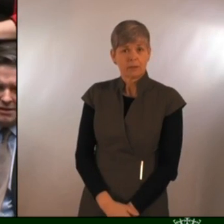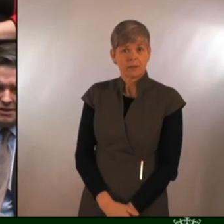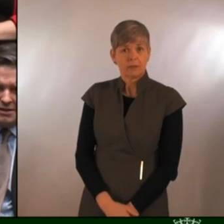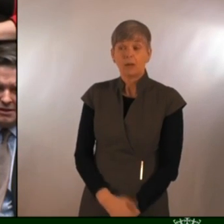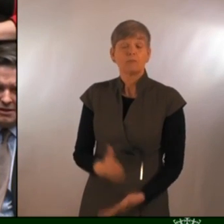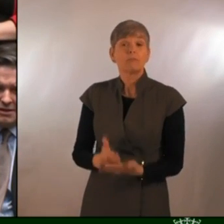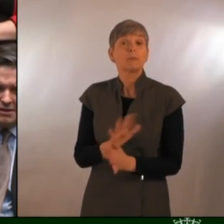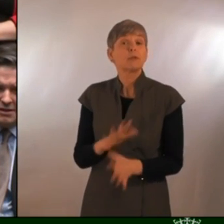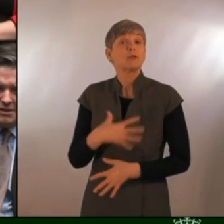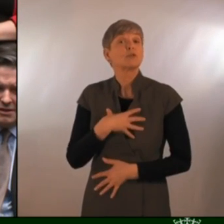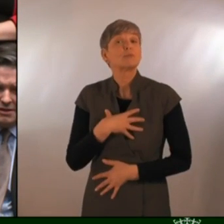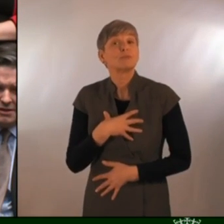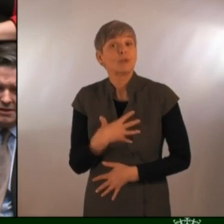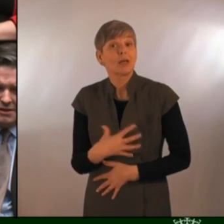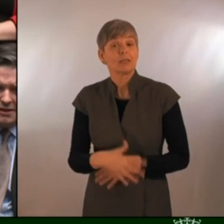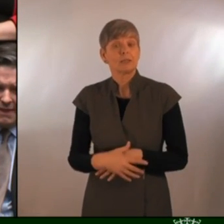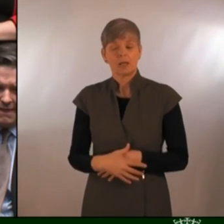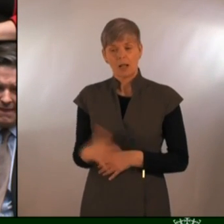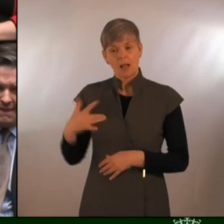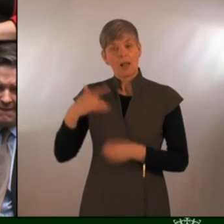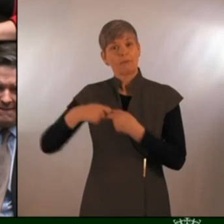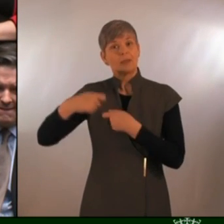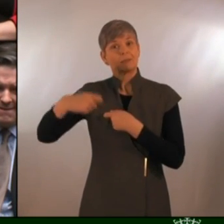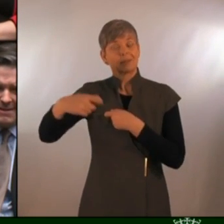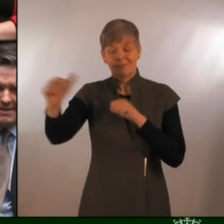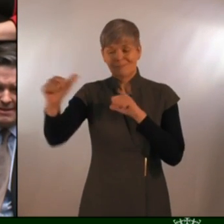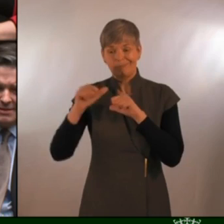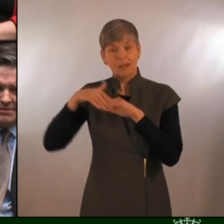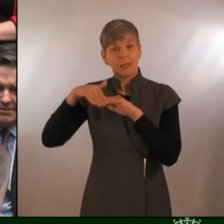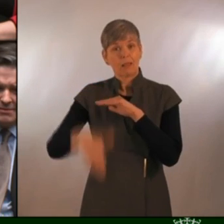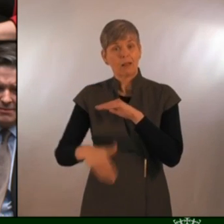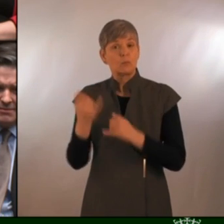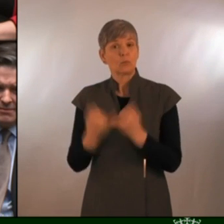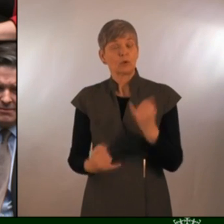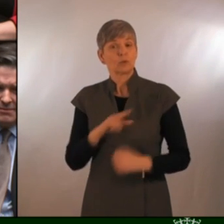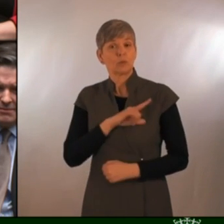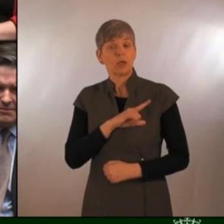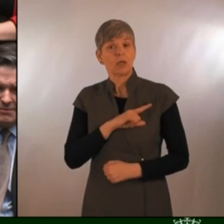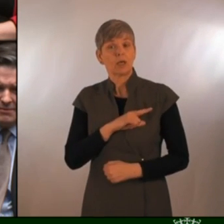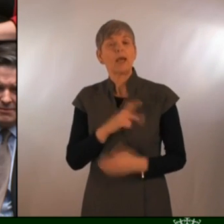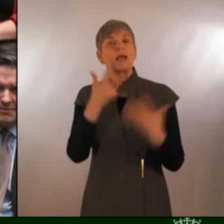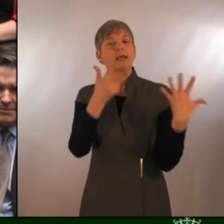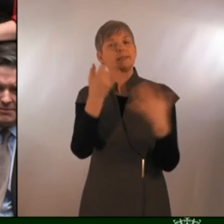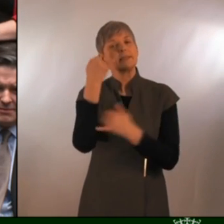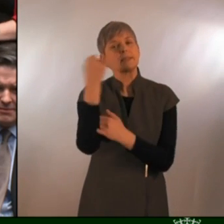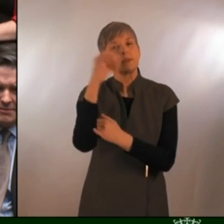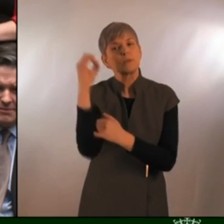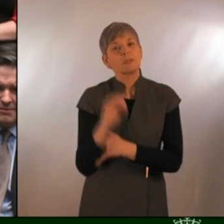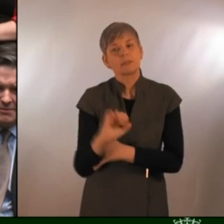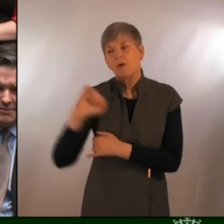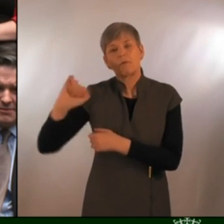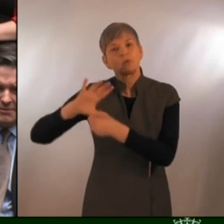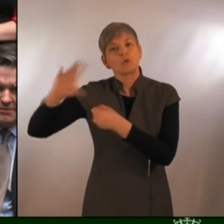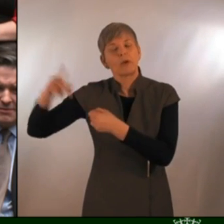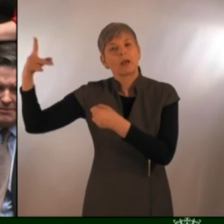no surprise, Mr. Speaker, that life expectancy has gone down when 86% of the cuts made by successive Tory governments